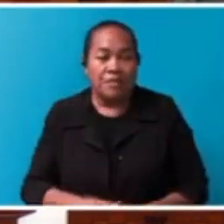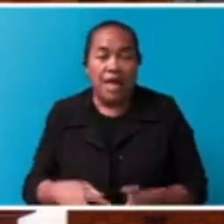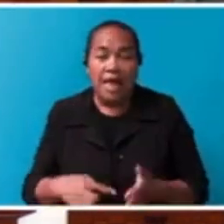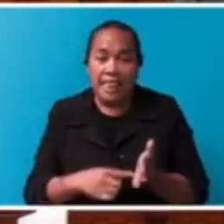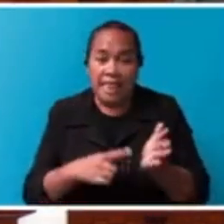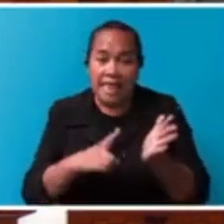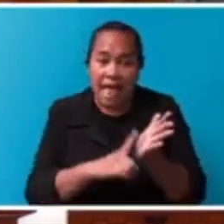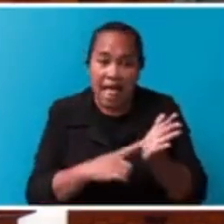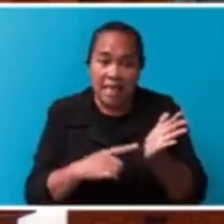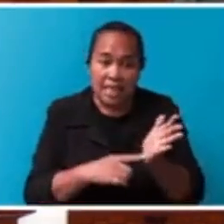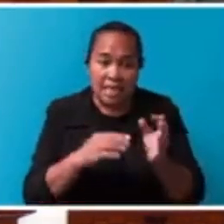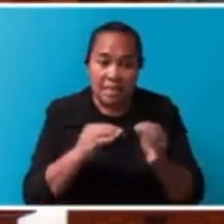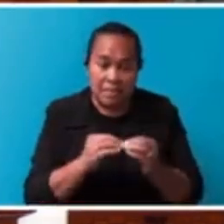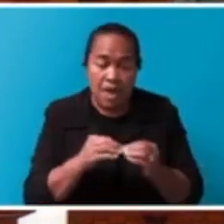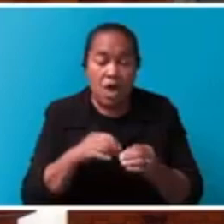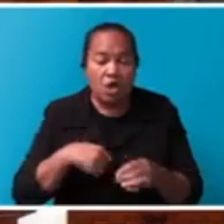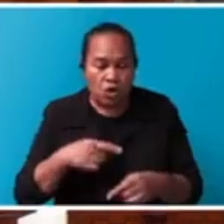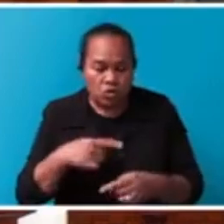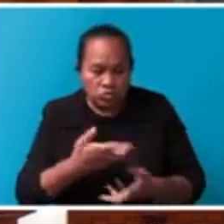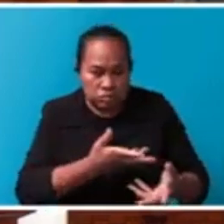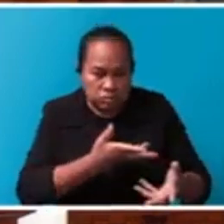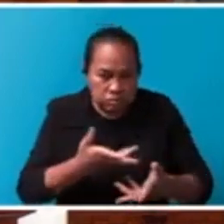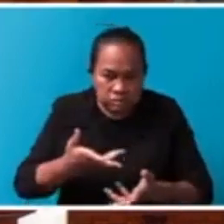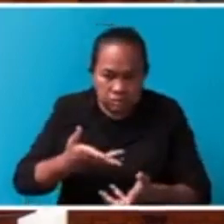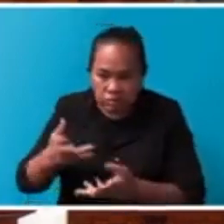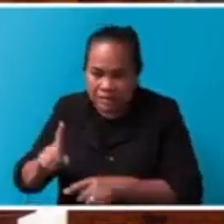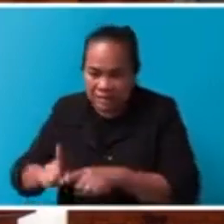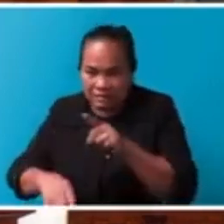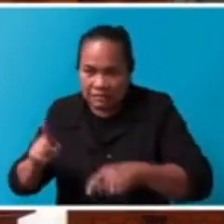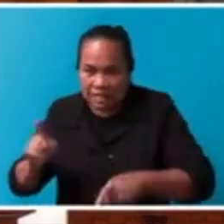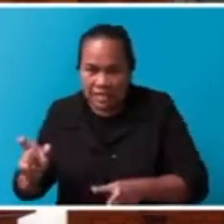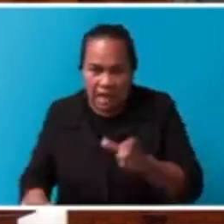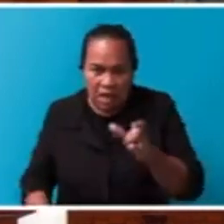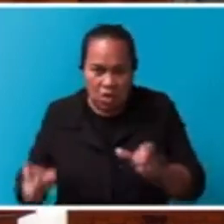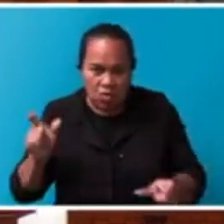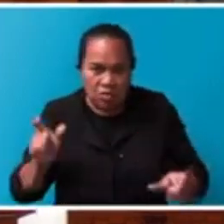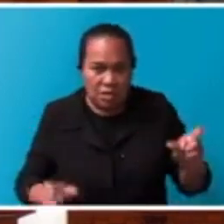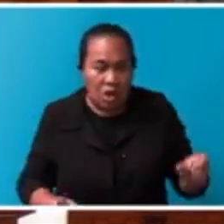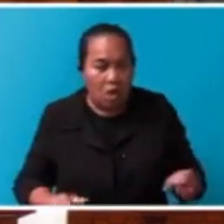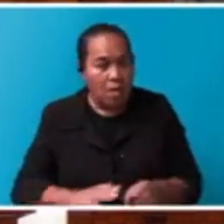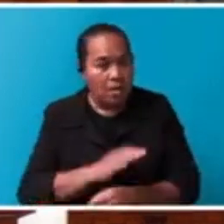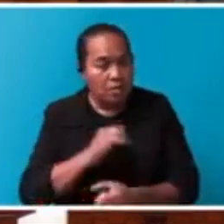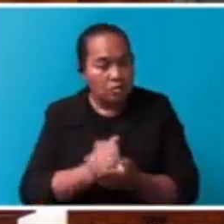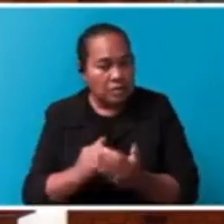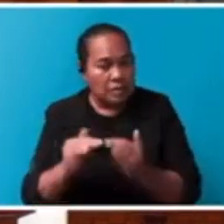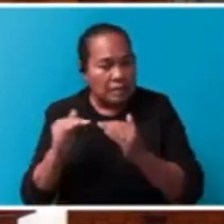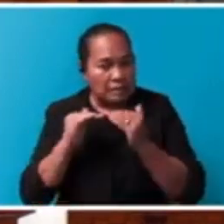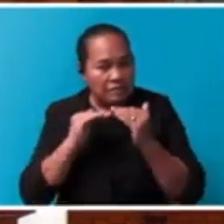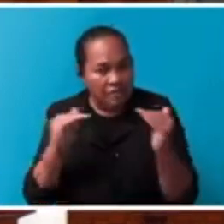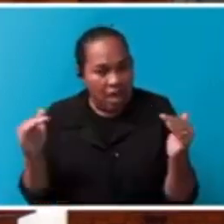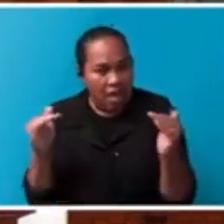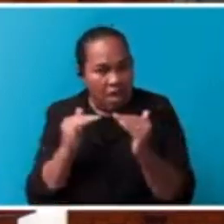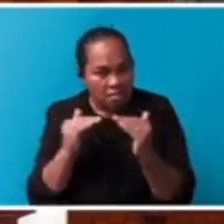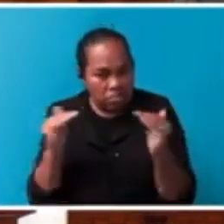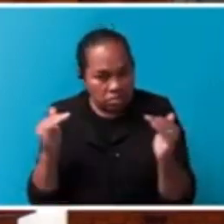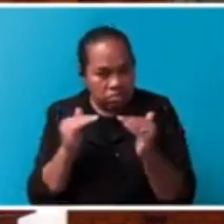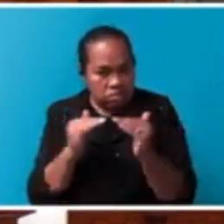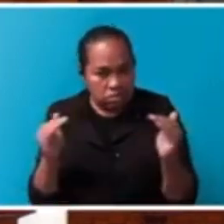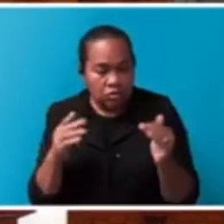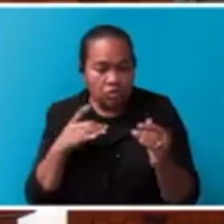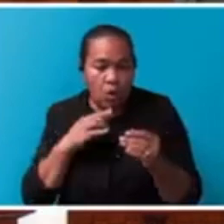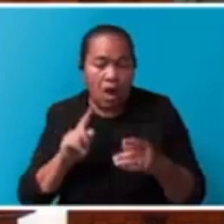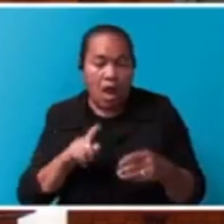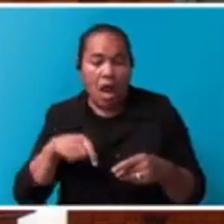TLTB continues consultations with all stakeholders to ensure a just transition, with the next